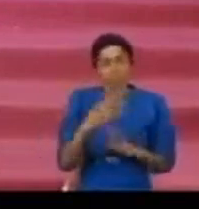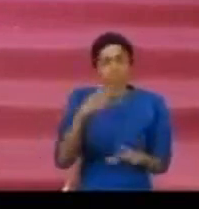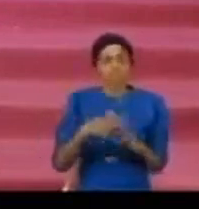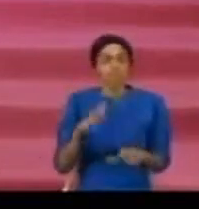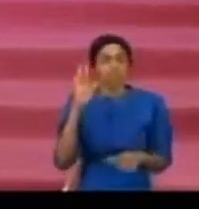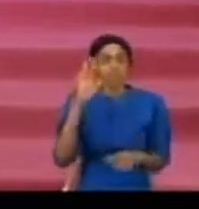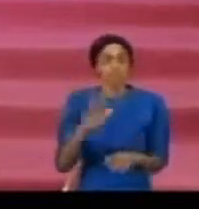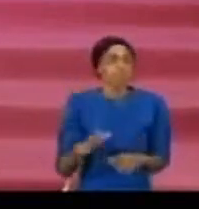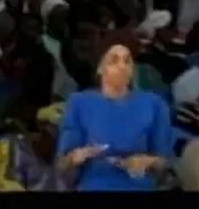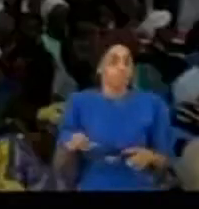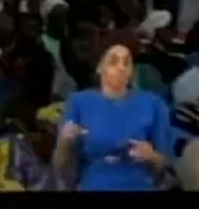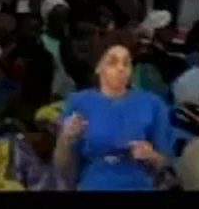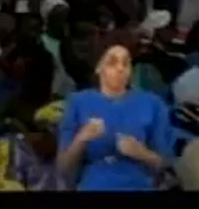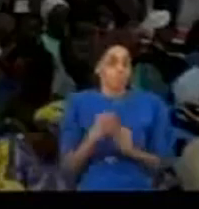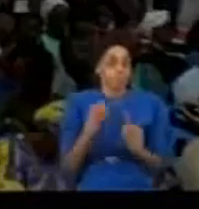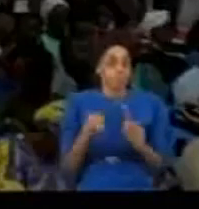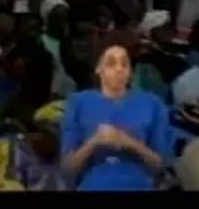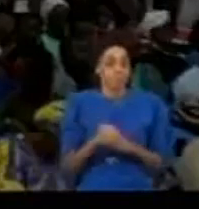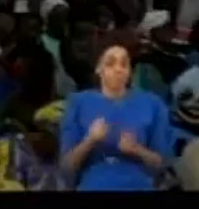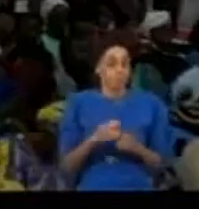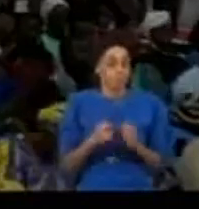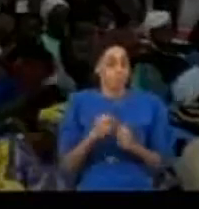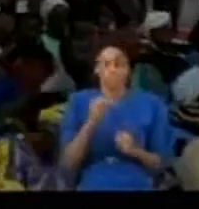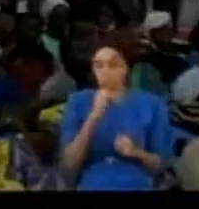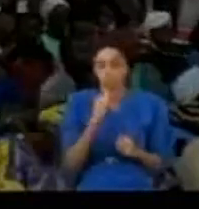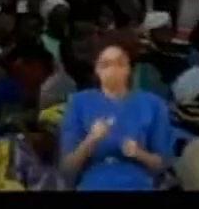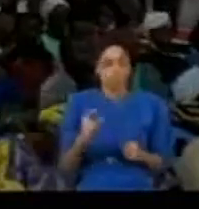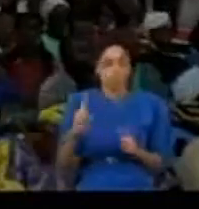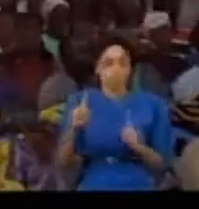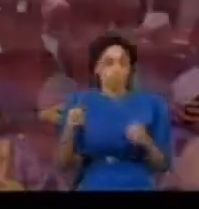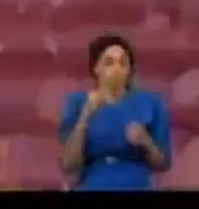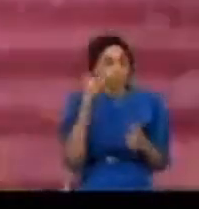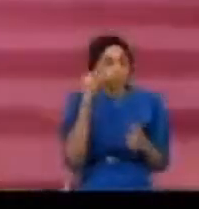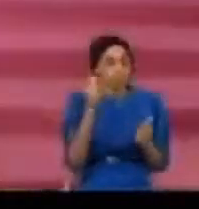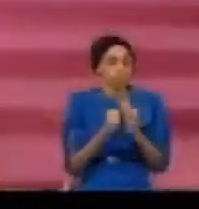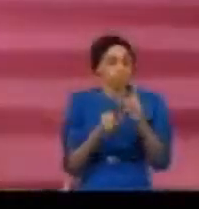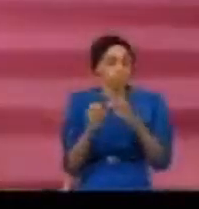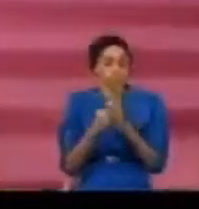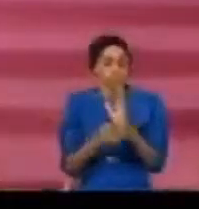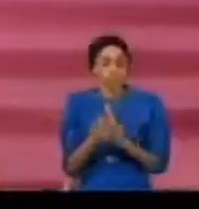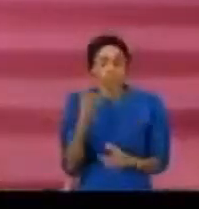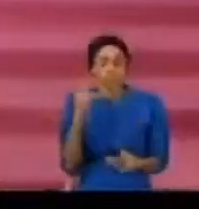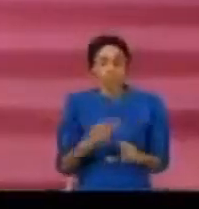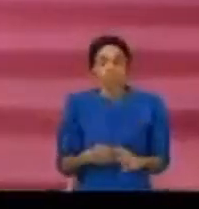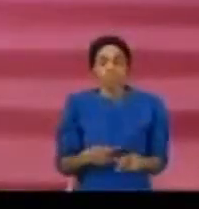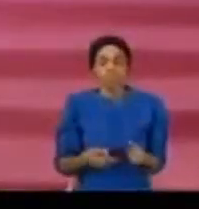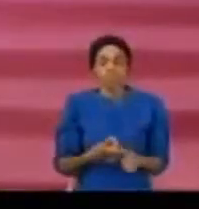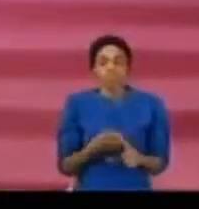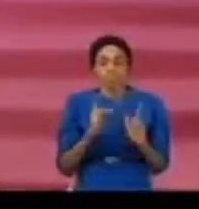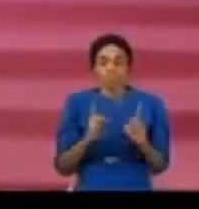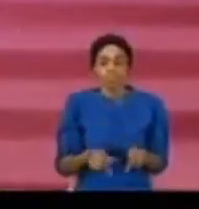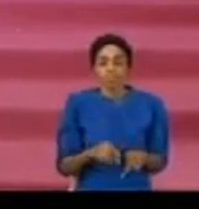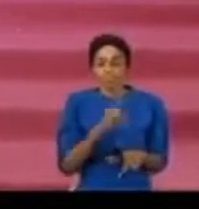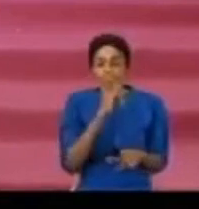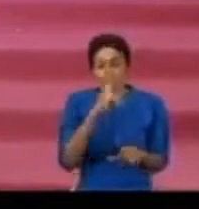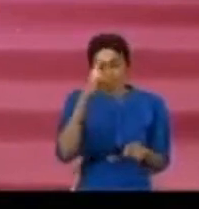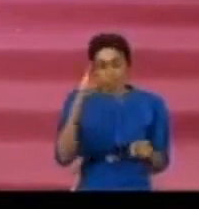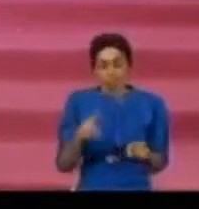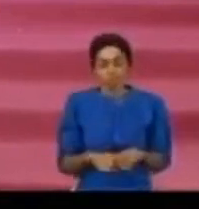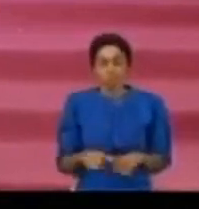this crusade in Jesus' name. The first testifier is Brother Fashema